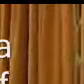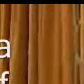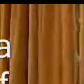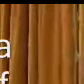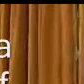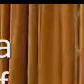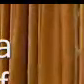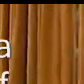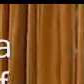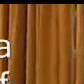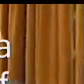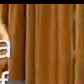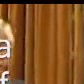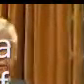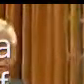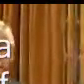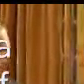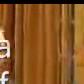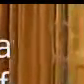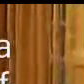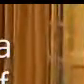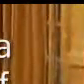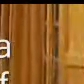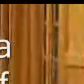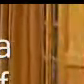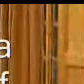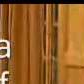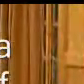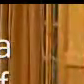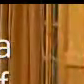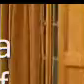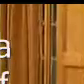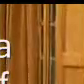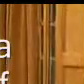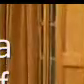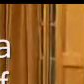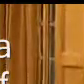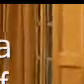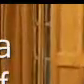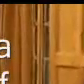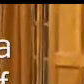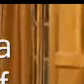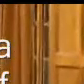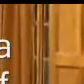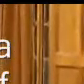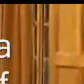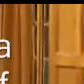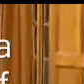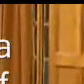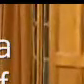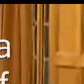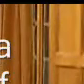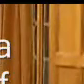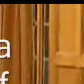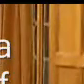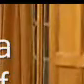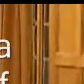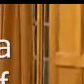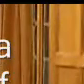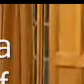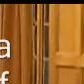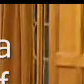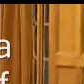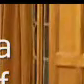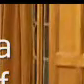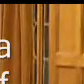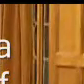gather from the way the member has referred to it that he has been found guilty of a conflict of interest. Yes, I did raise the